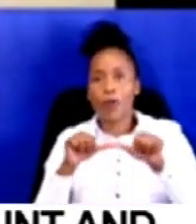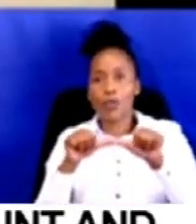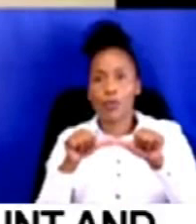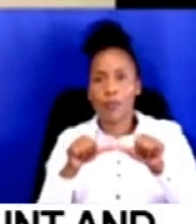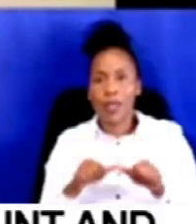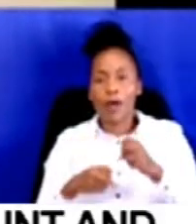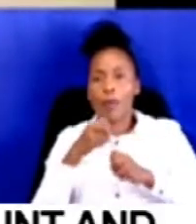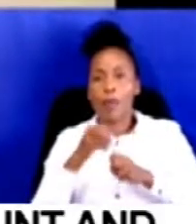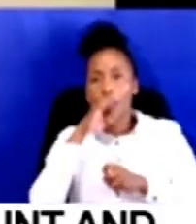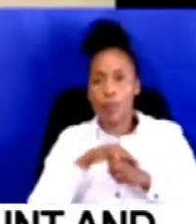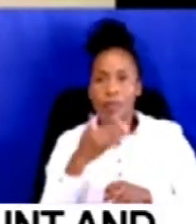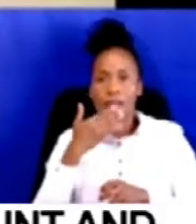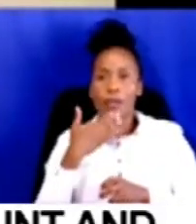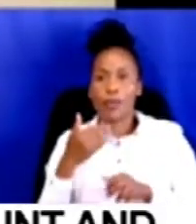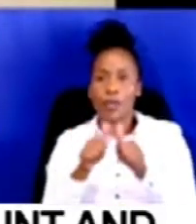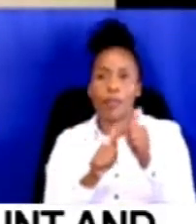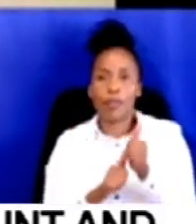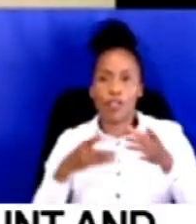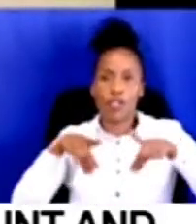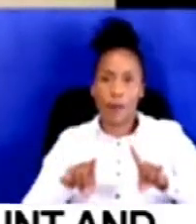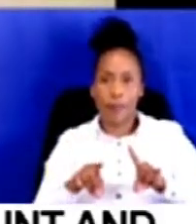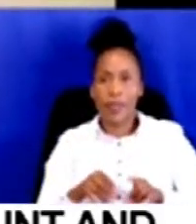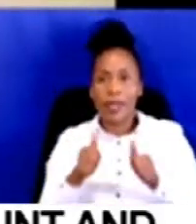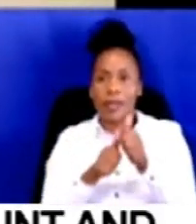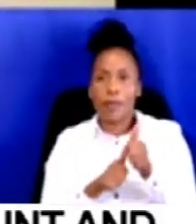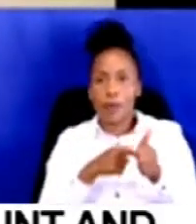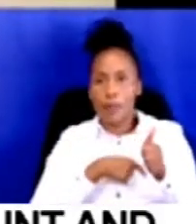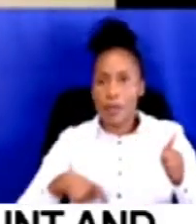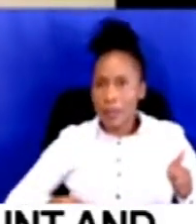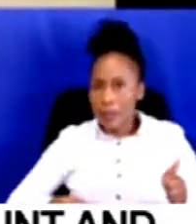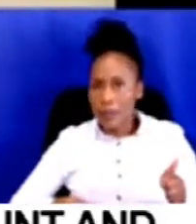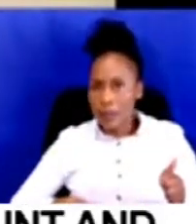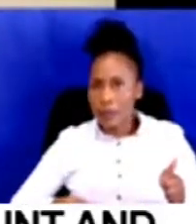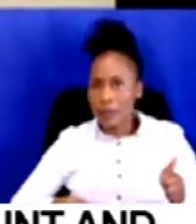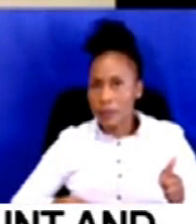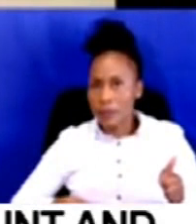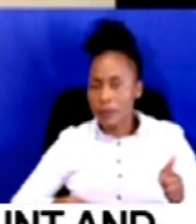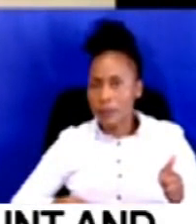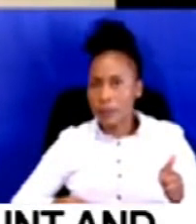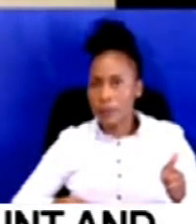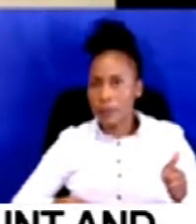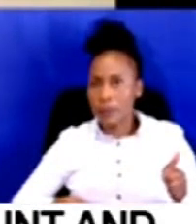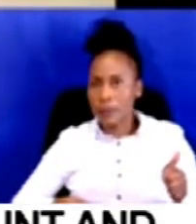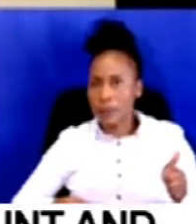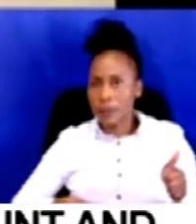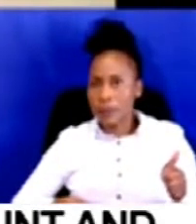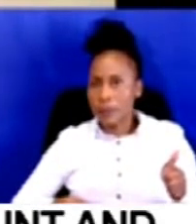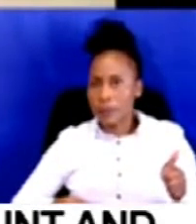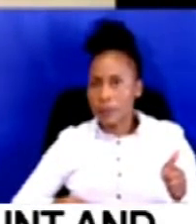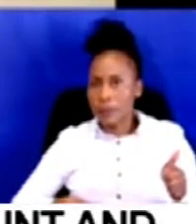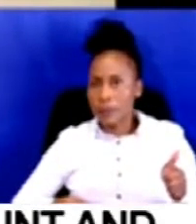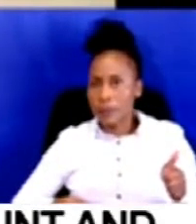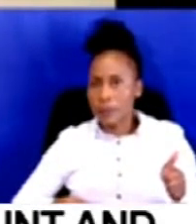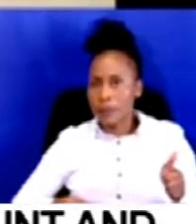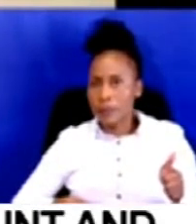No problem. Thank you, Deputy Chair. Deputy President, with the projected cash flow of about 50